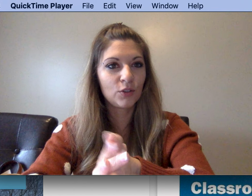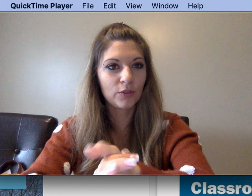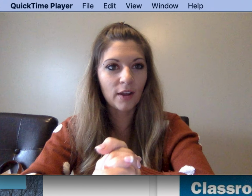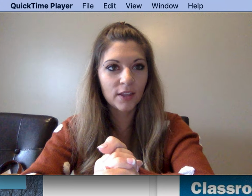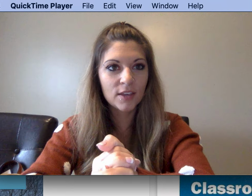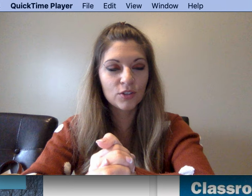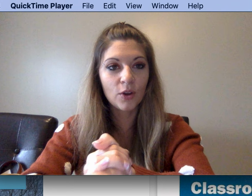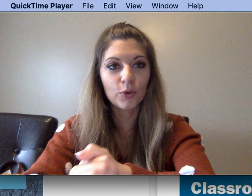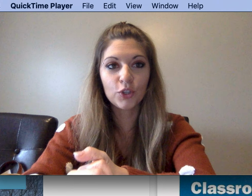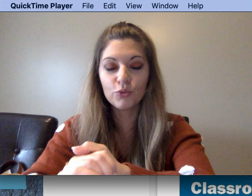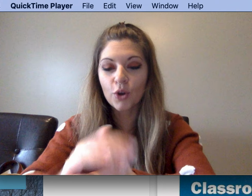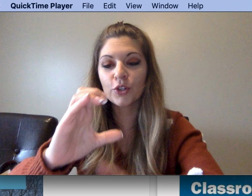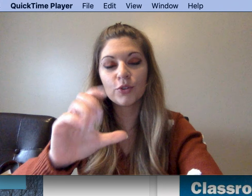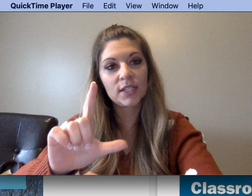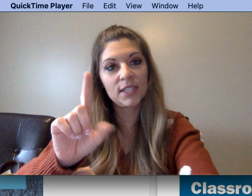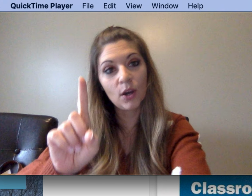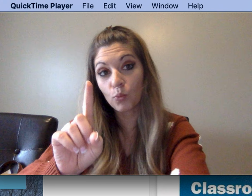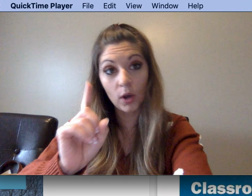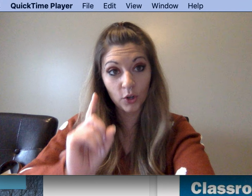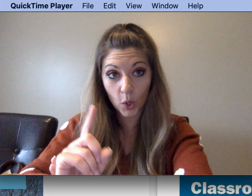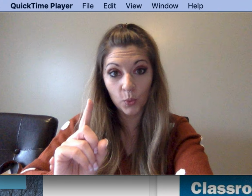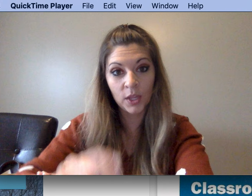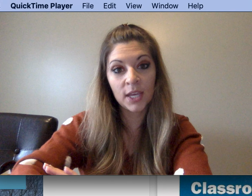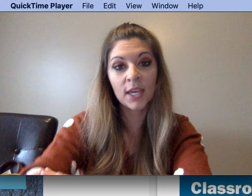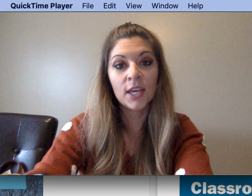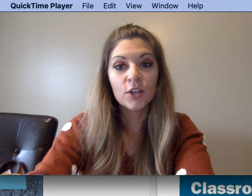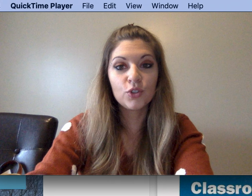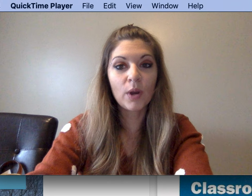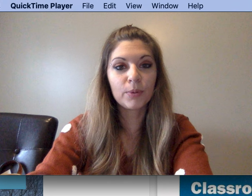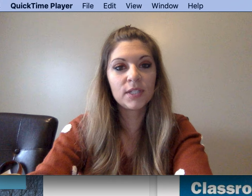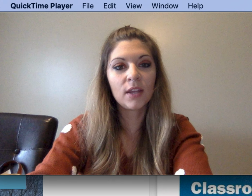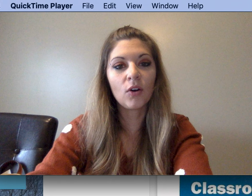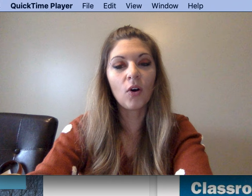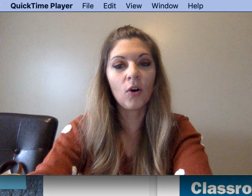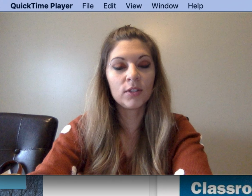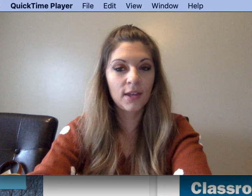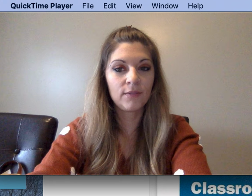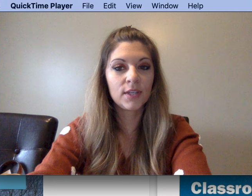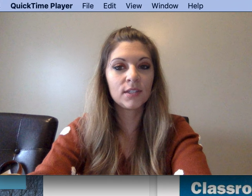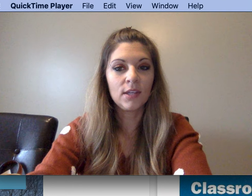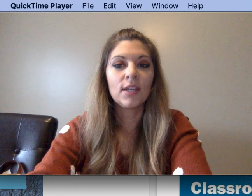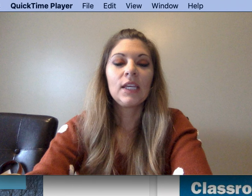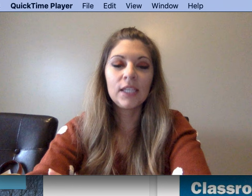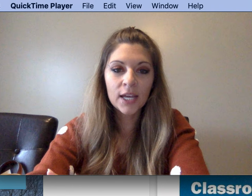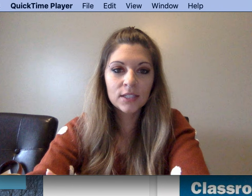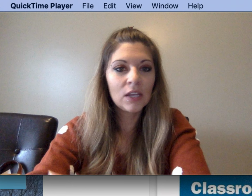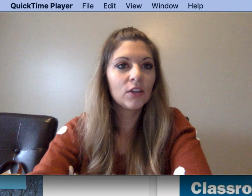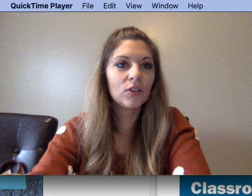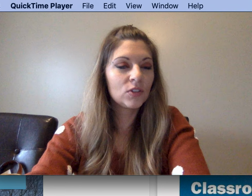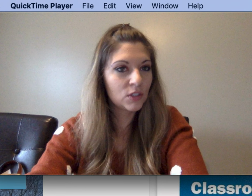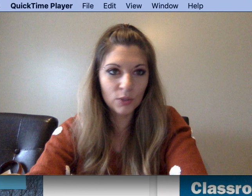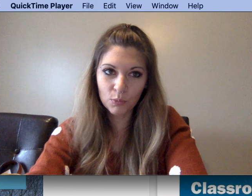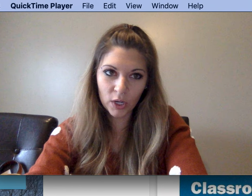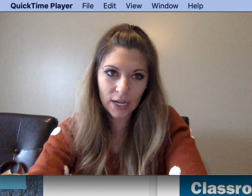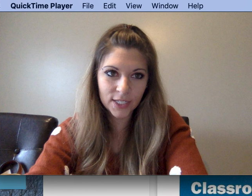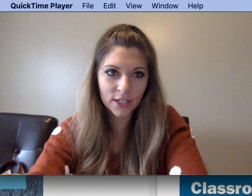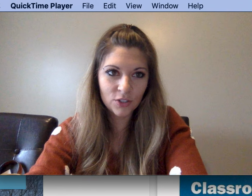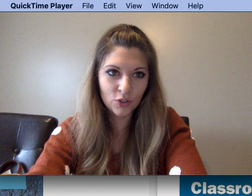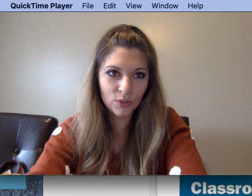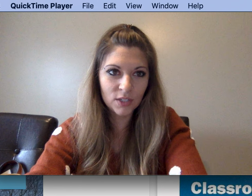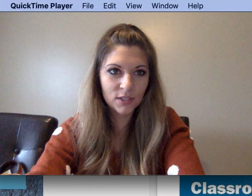using these correctly. So you know you're using CL1 only to represent all 10 of these. Yes, you need